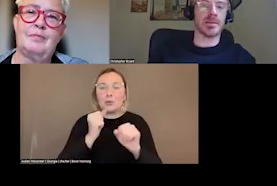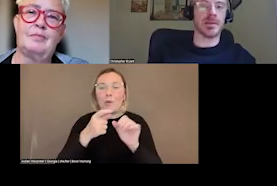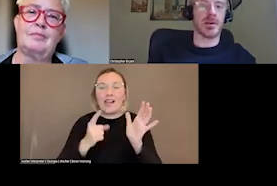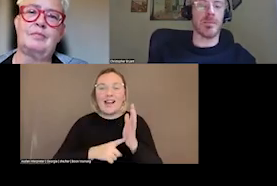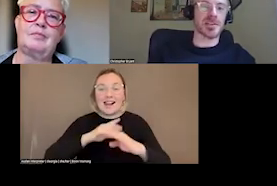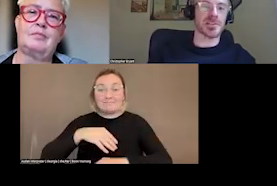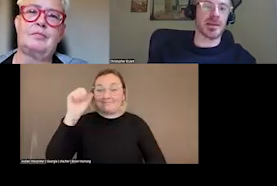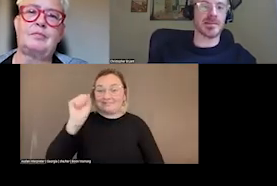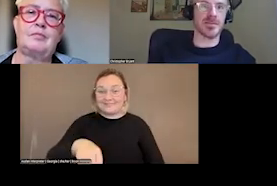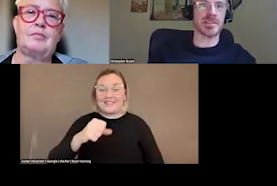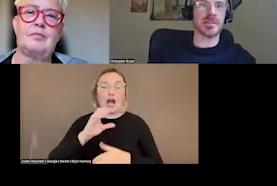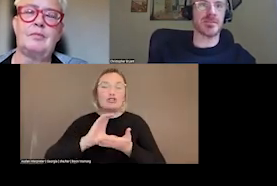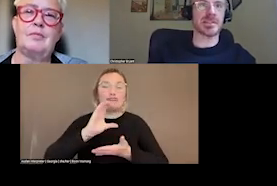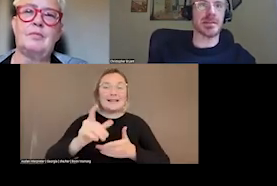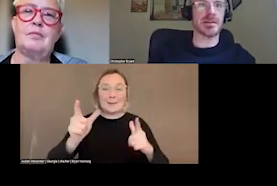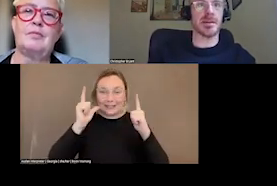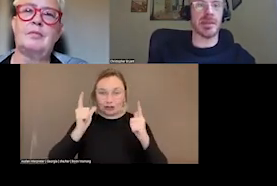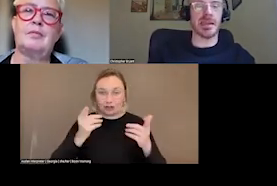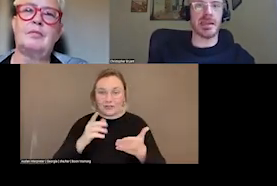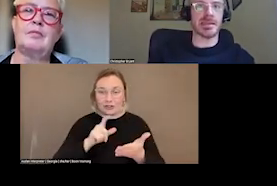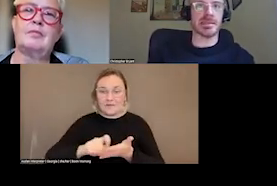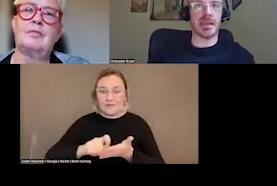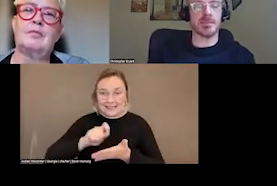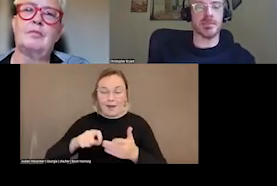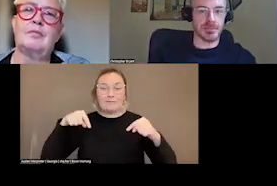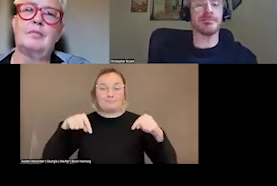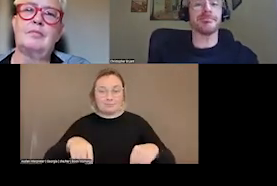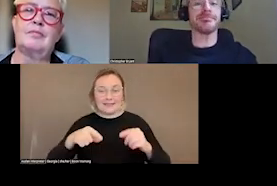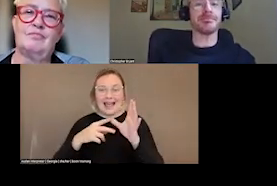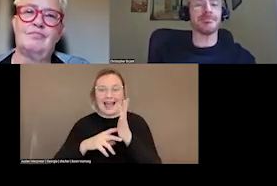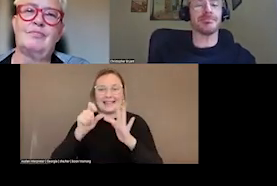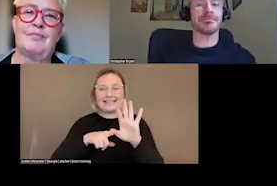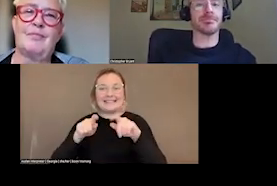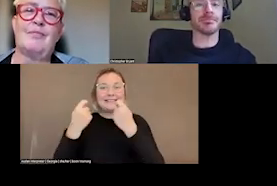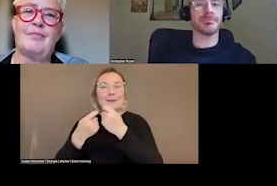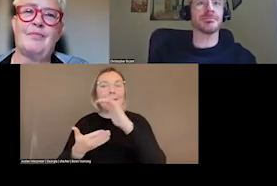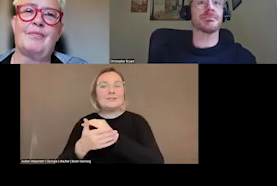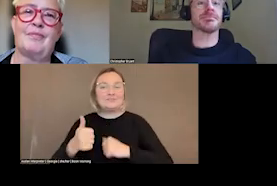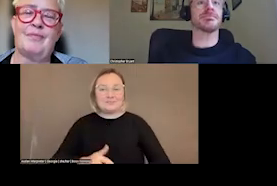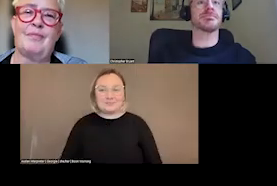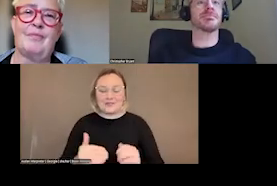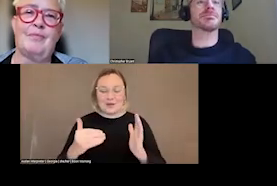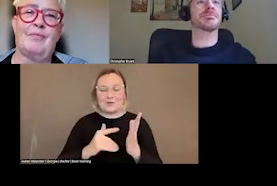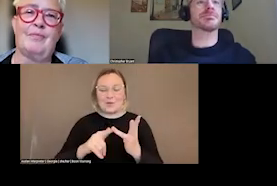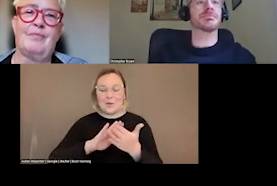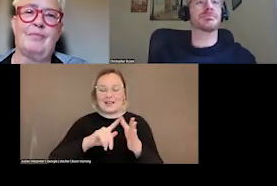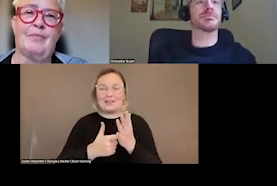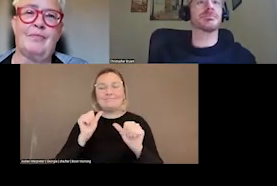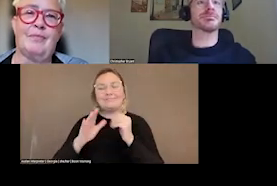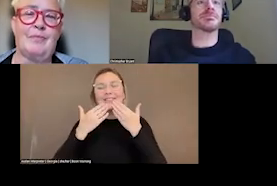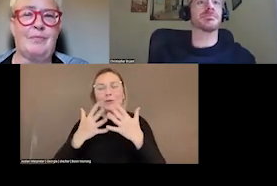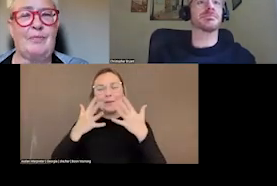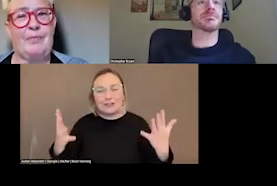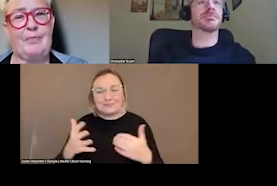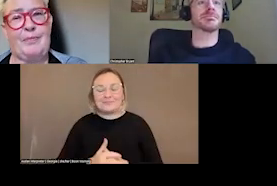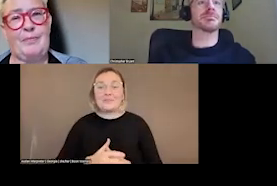I'm a grant manager, artist services officer in Andy's team. Brilliant. Thanks so much, guys. And also